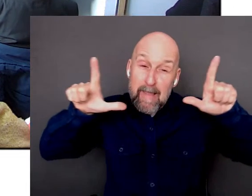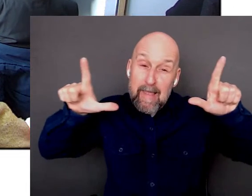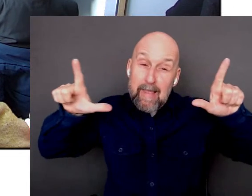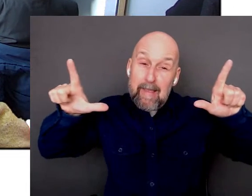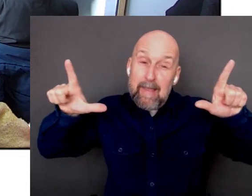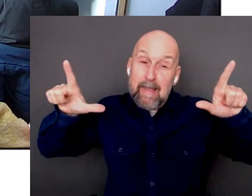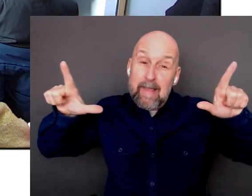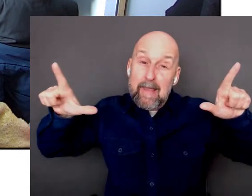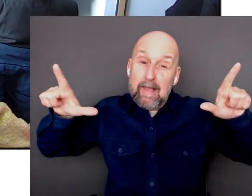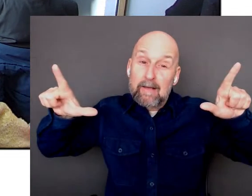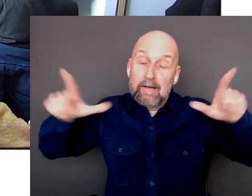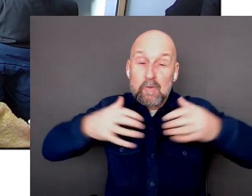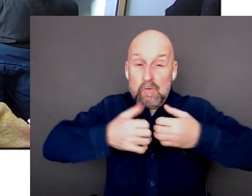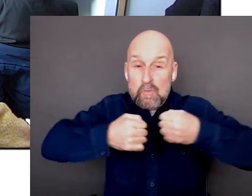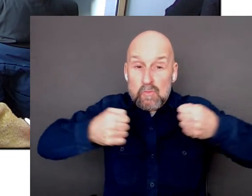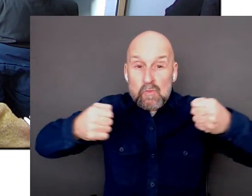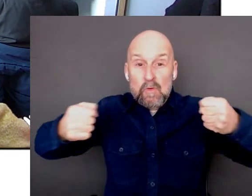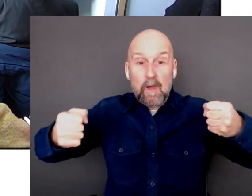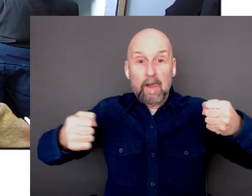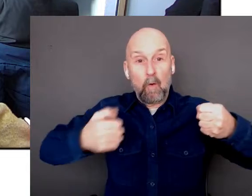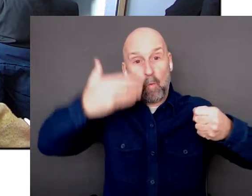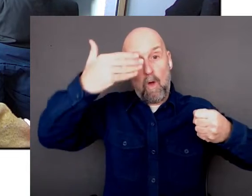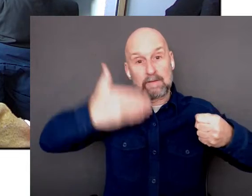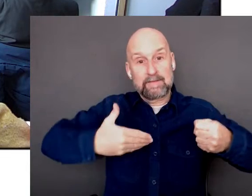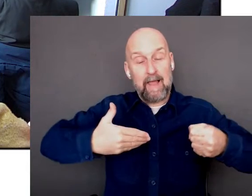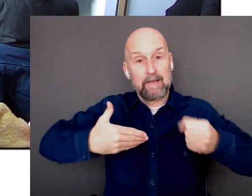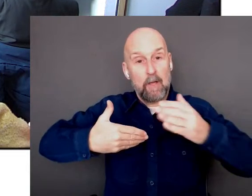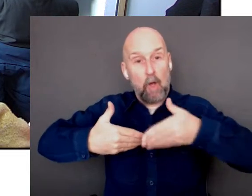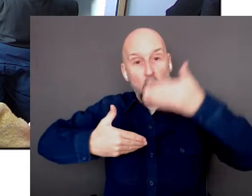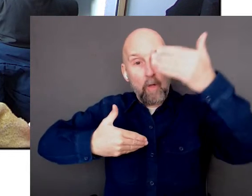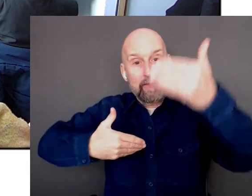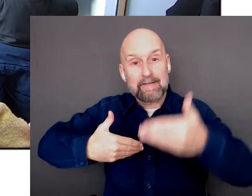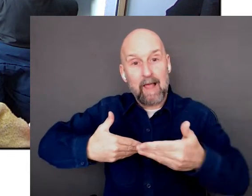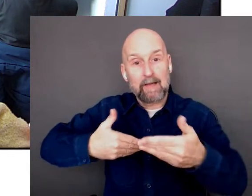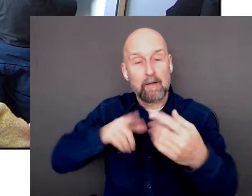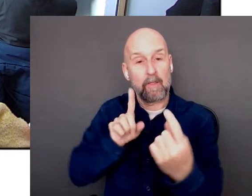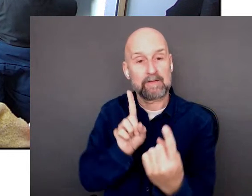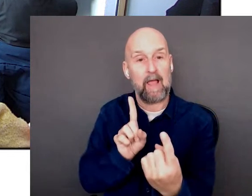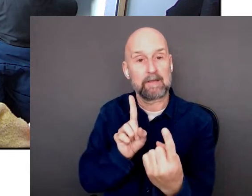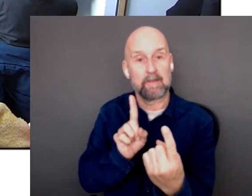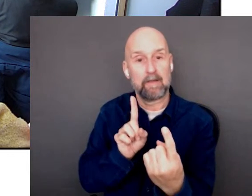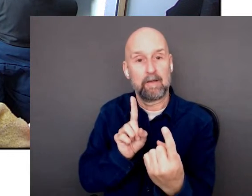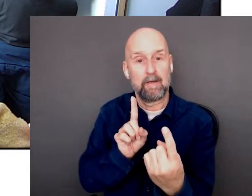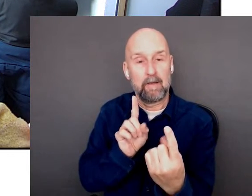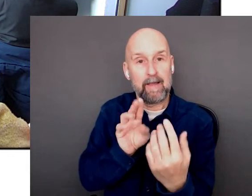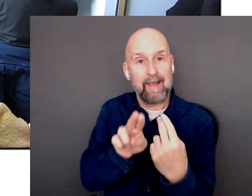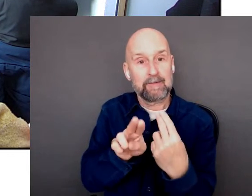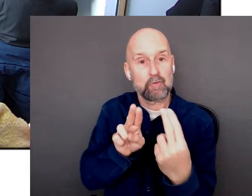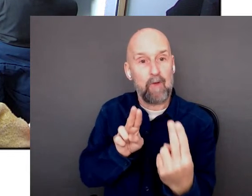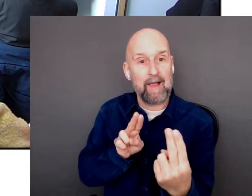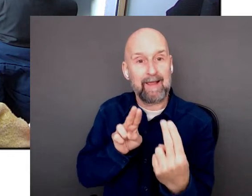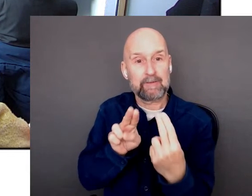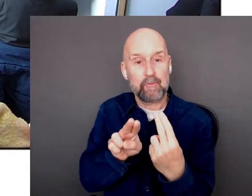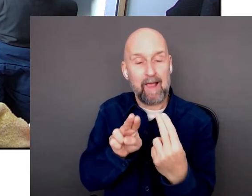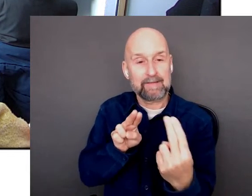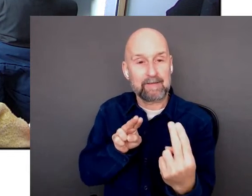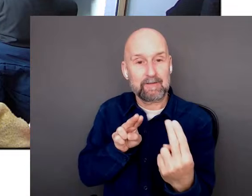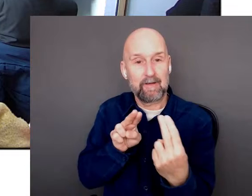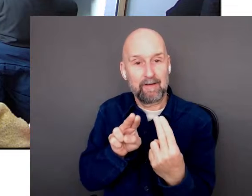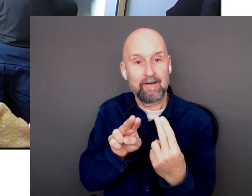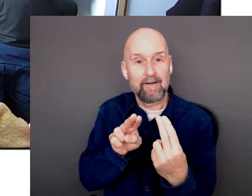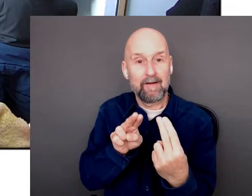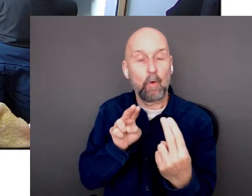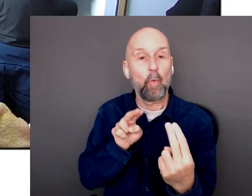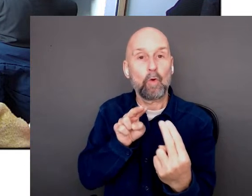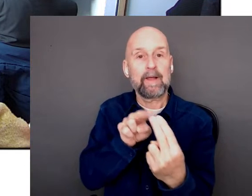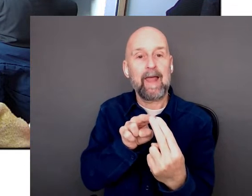I'm on one side and there's someone on the other side, both our like interactions are at one point, they're gonna connect together because the